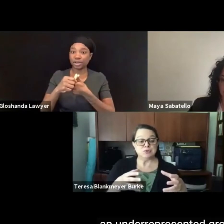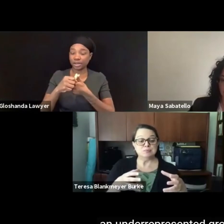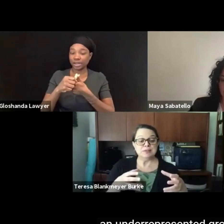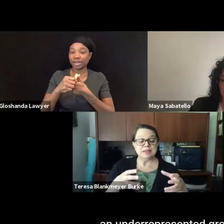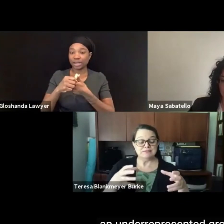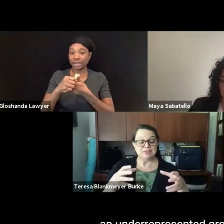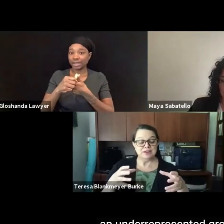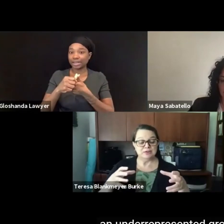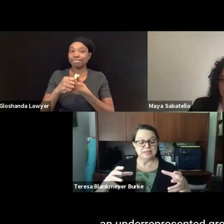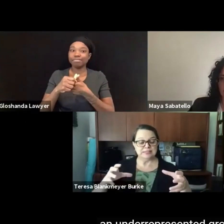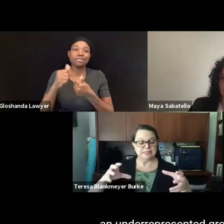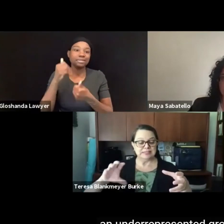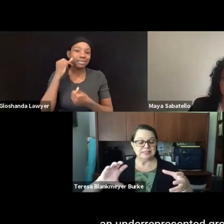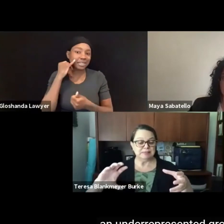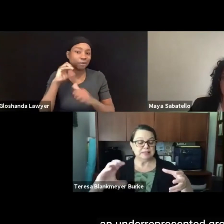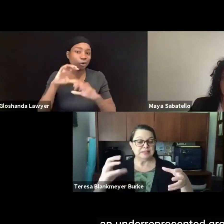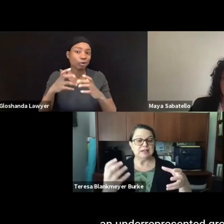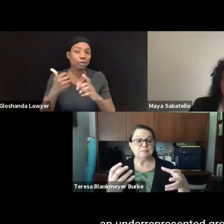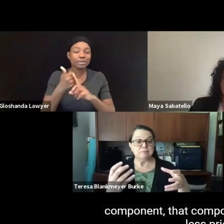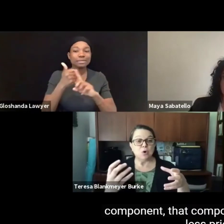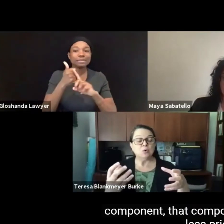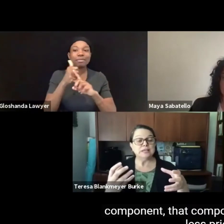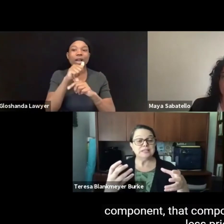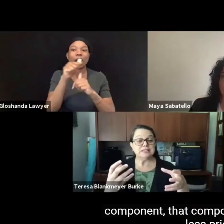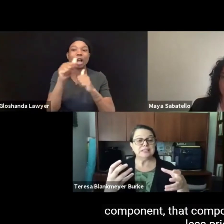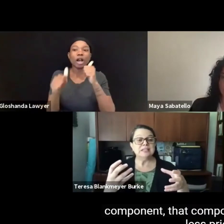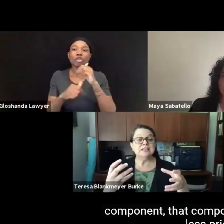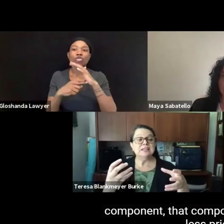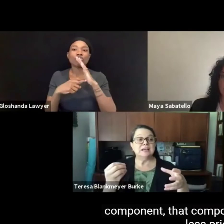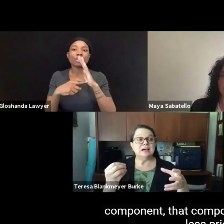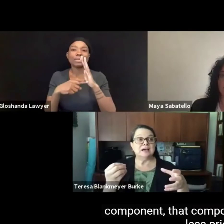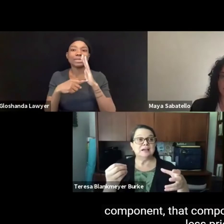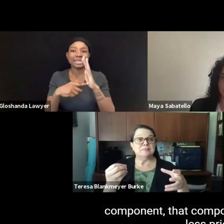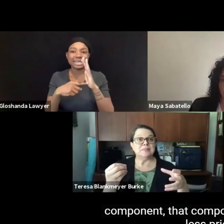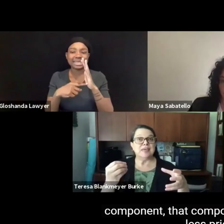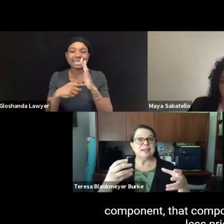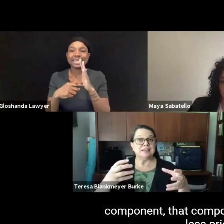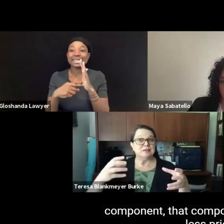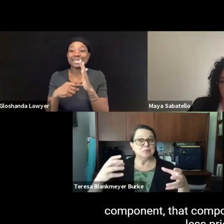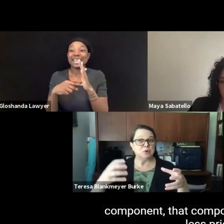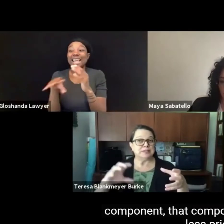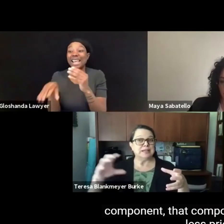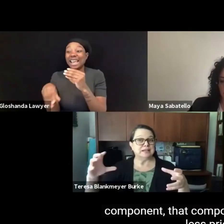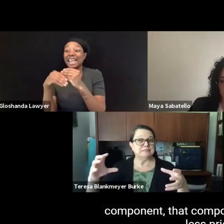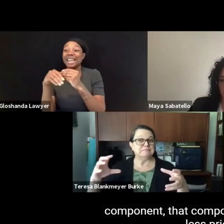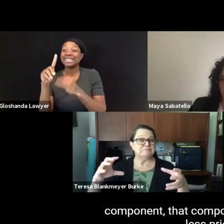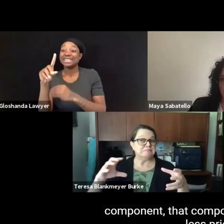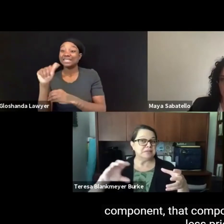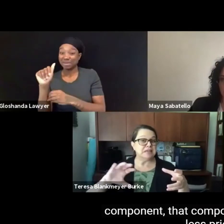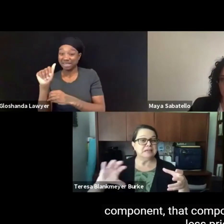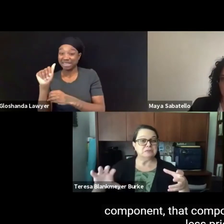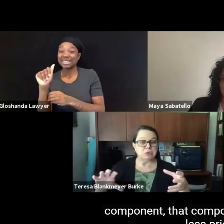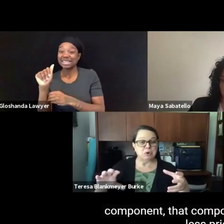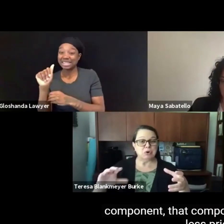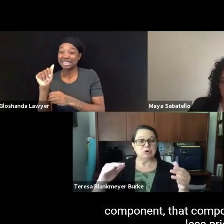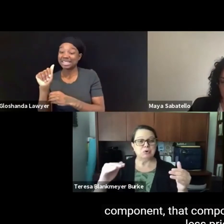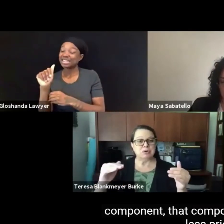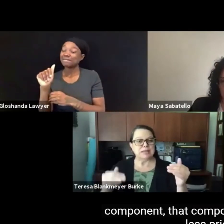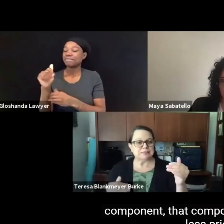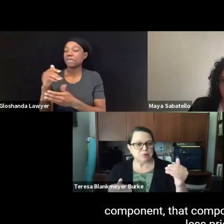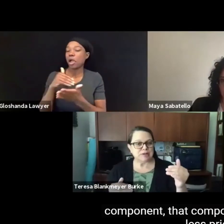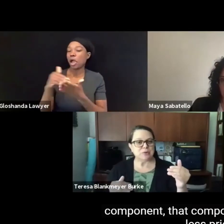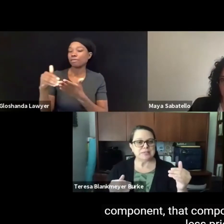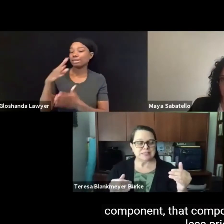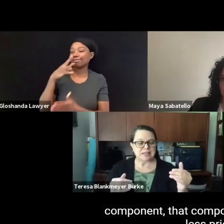underrepresented group, if there is a disability component, that component can be ignored